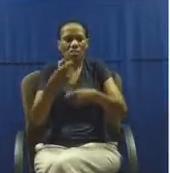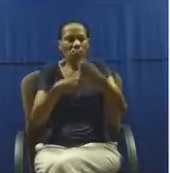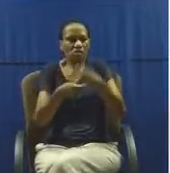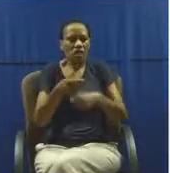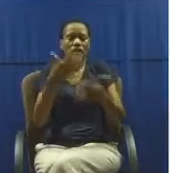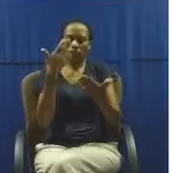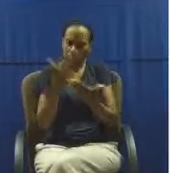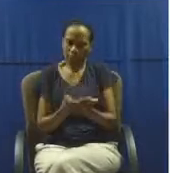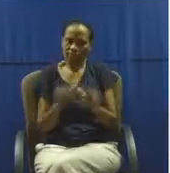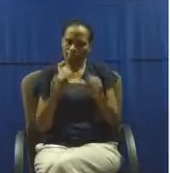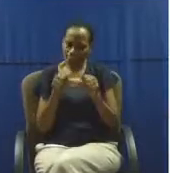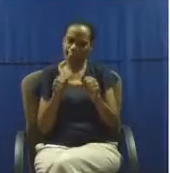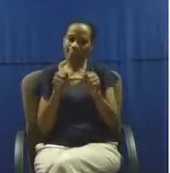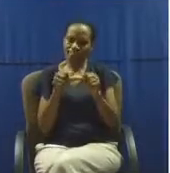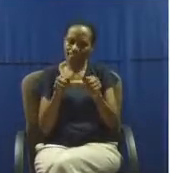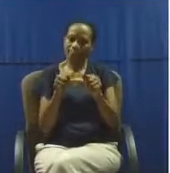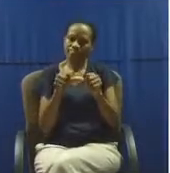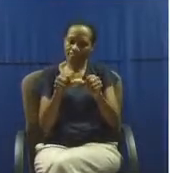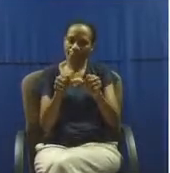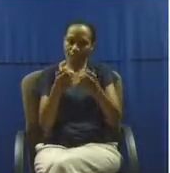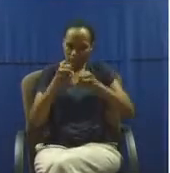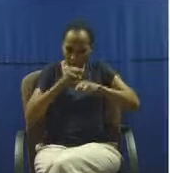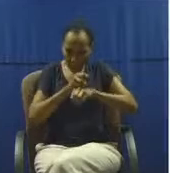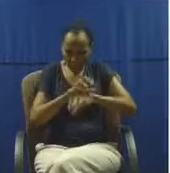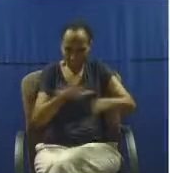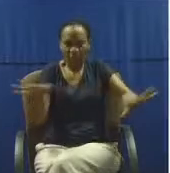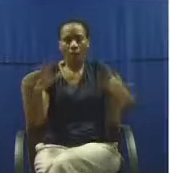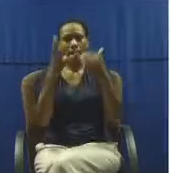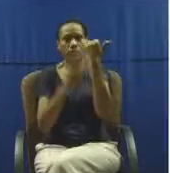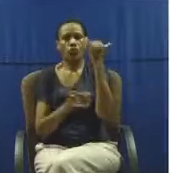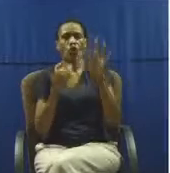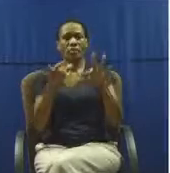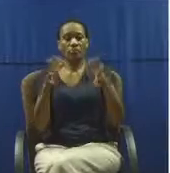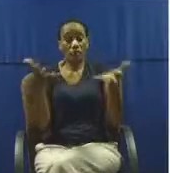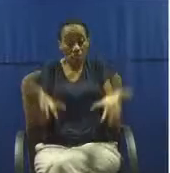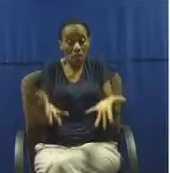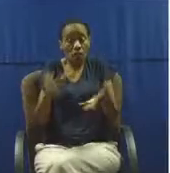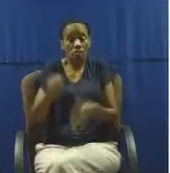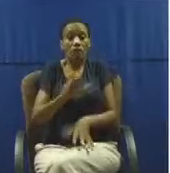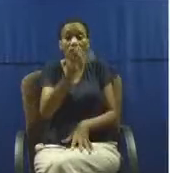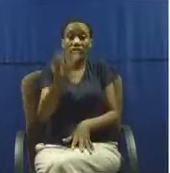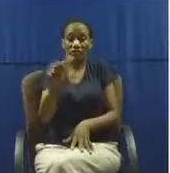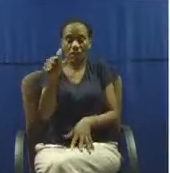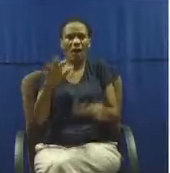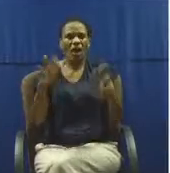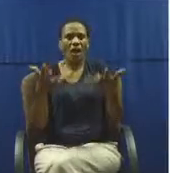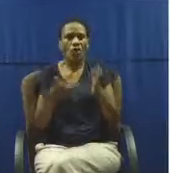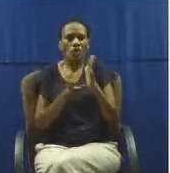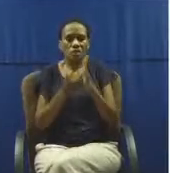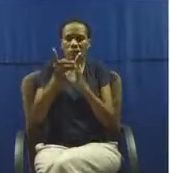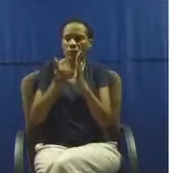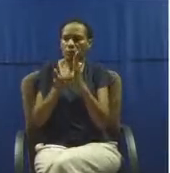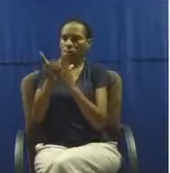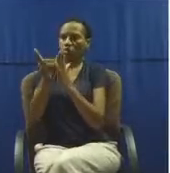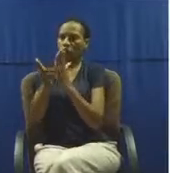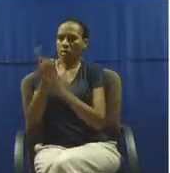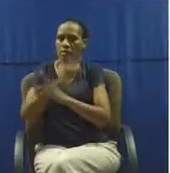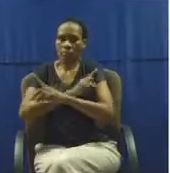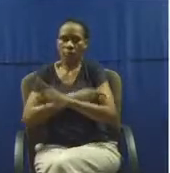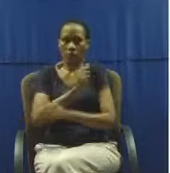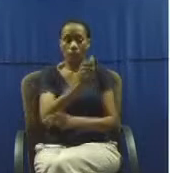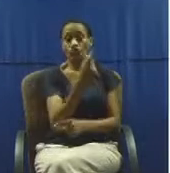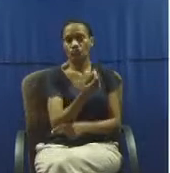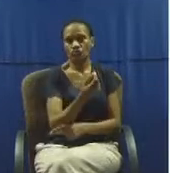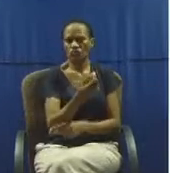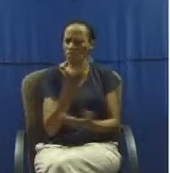still able to reach the poorest of the poor in our country through the developmental mandate it should have. So it